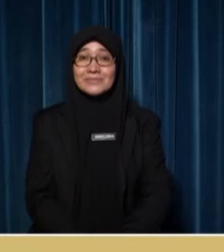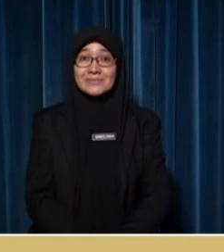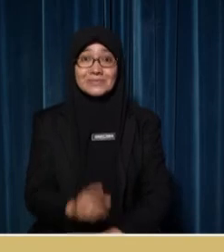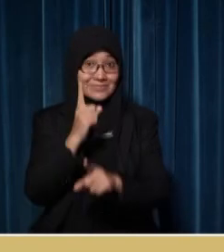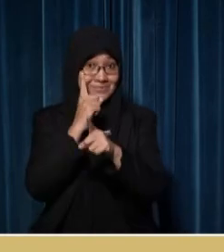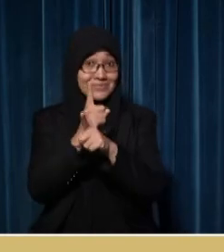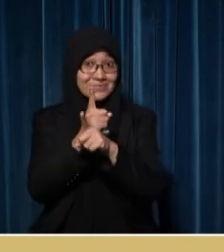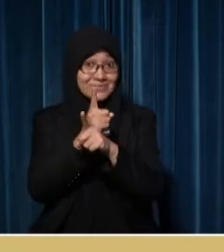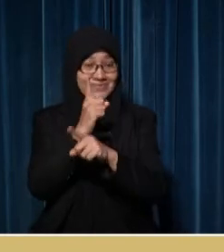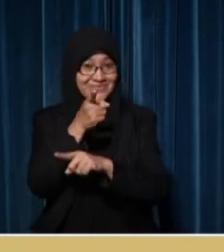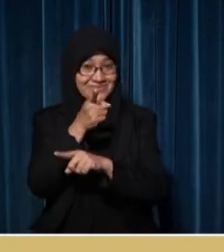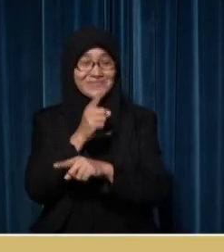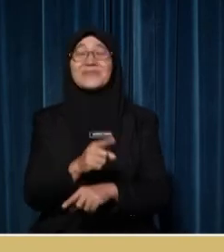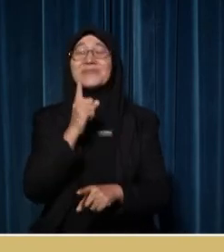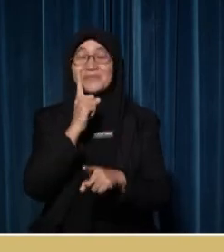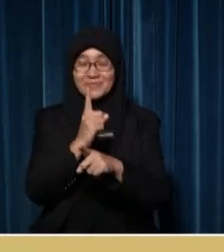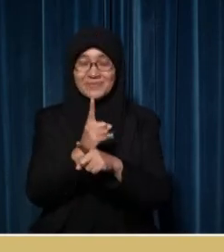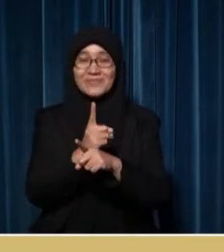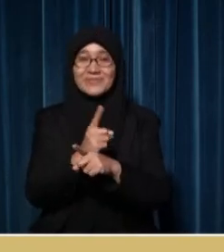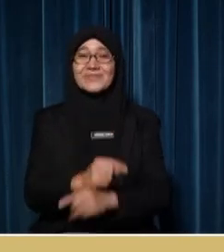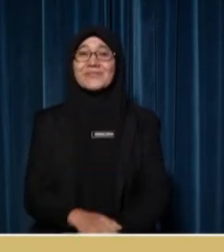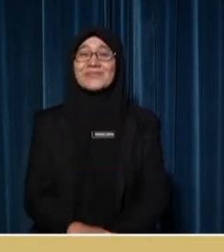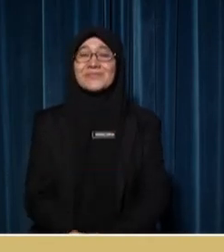correct? Yes, it is.